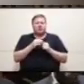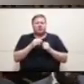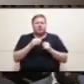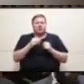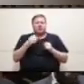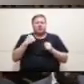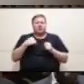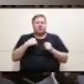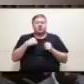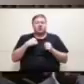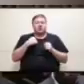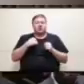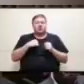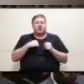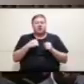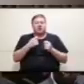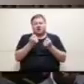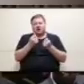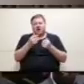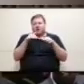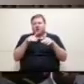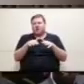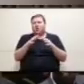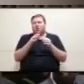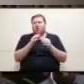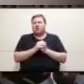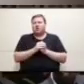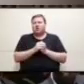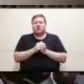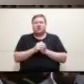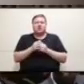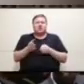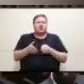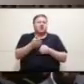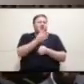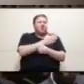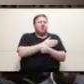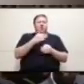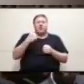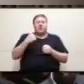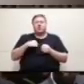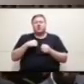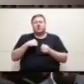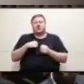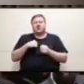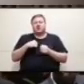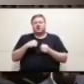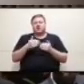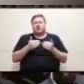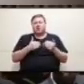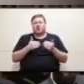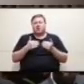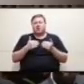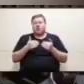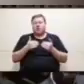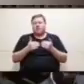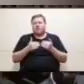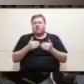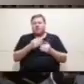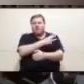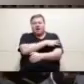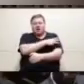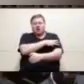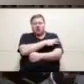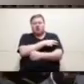municipality. The issue of the payment of the former acting municipal manager, as per procedure, council took